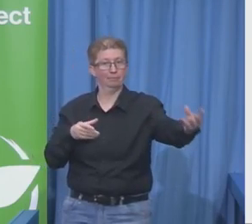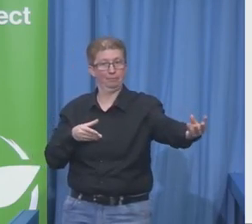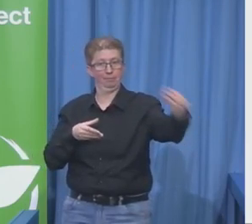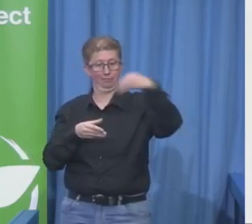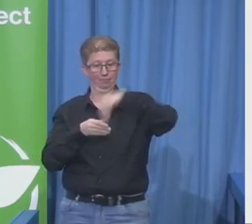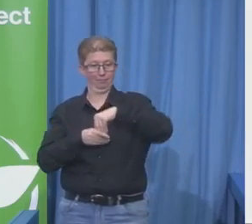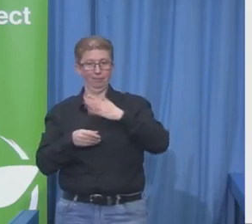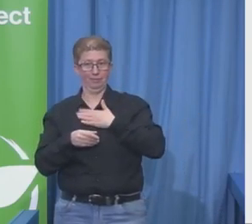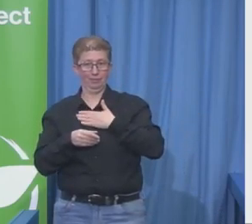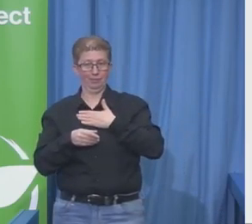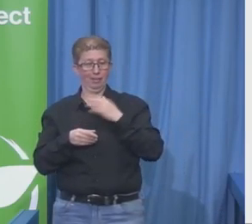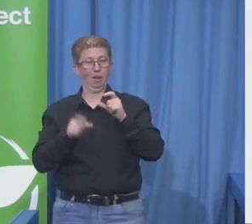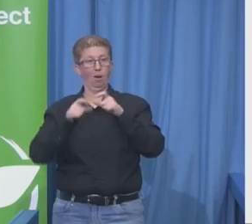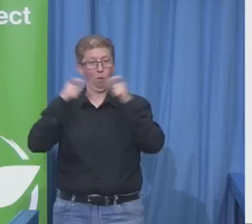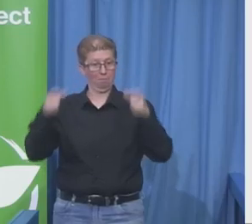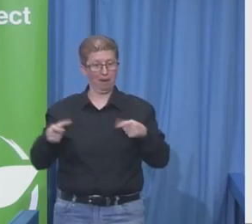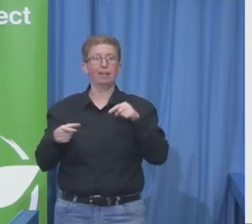atmosphere.